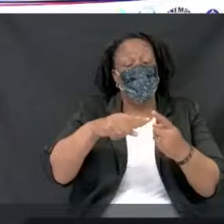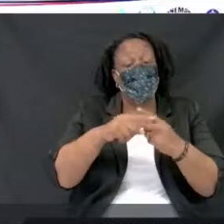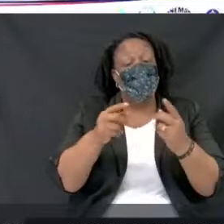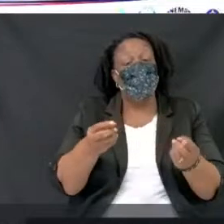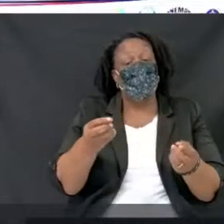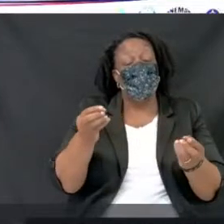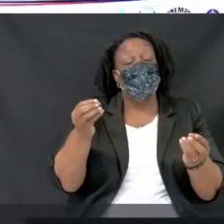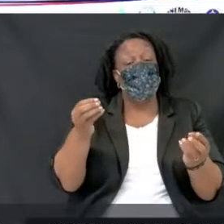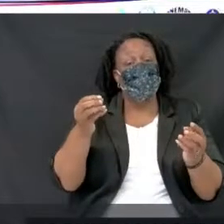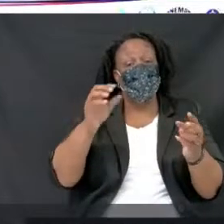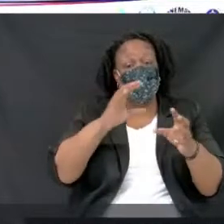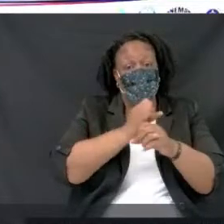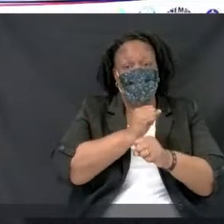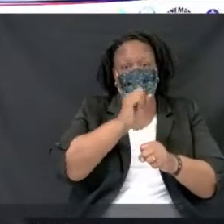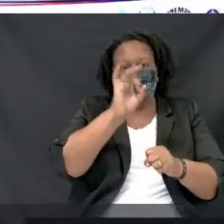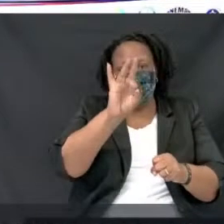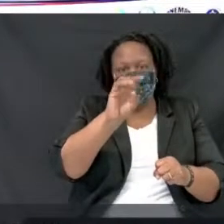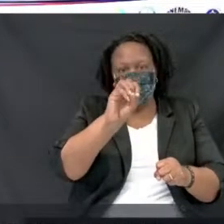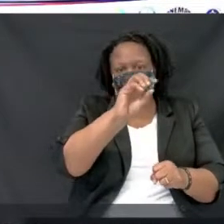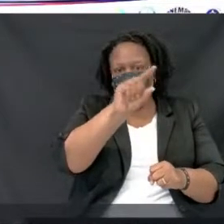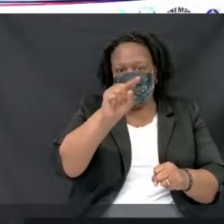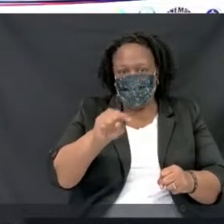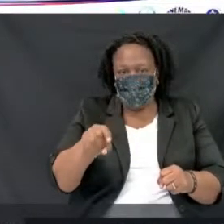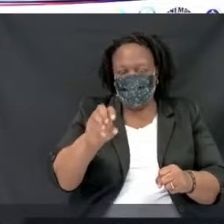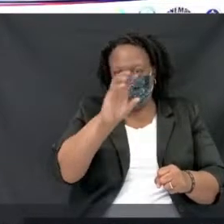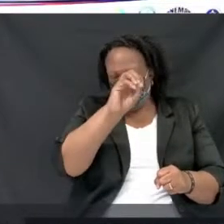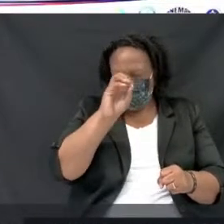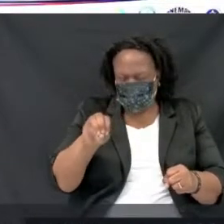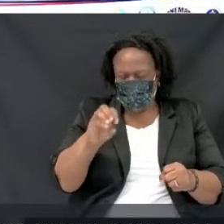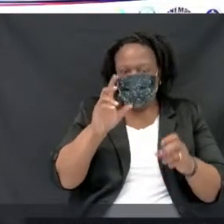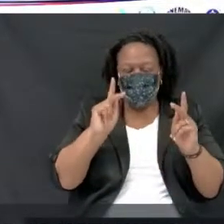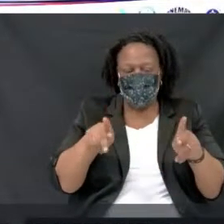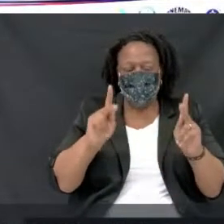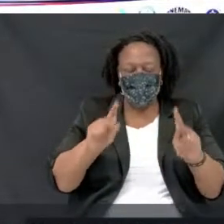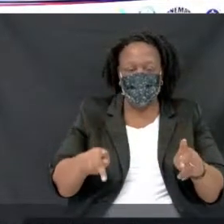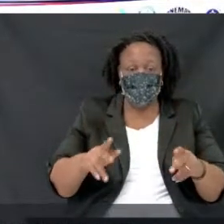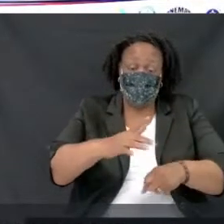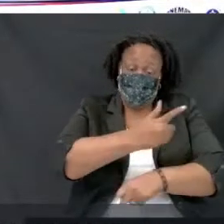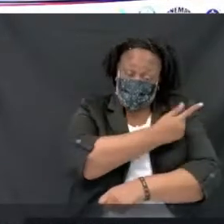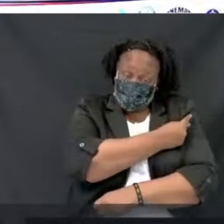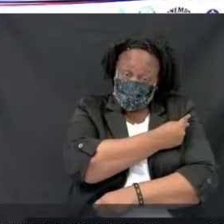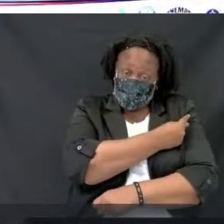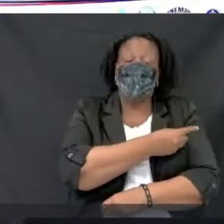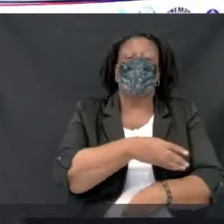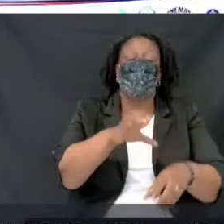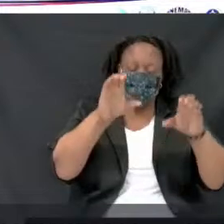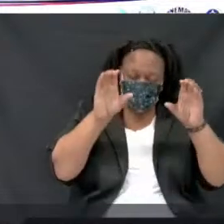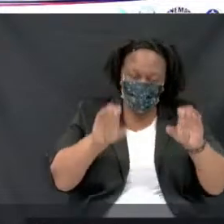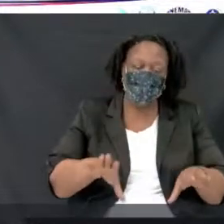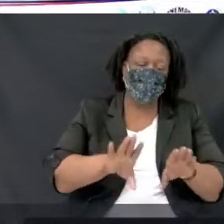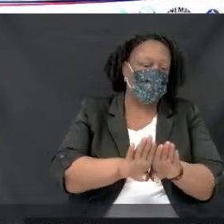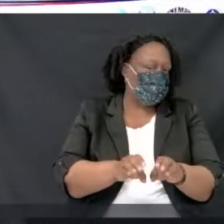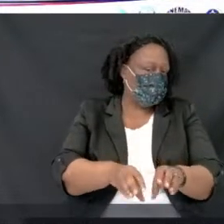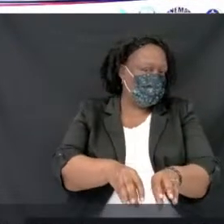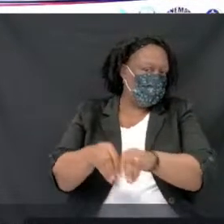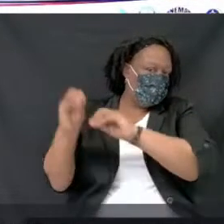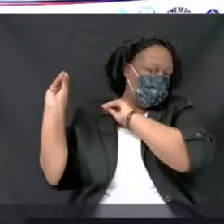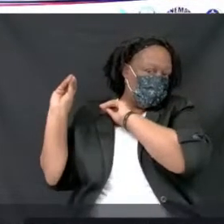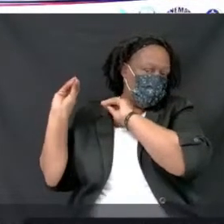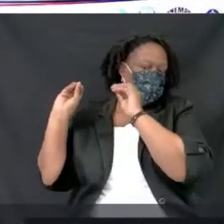threshold to move to the next phase of removing the physical barriers and then being dependent upon